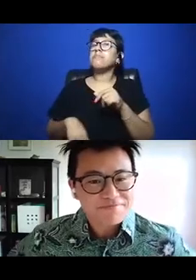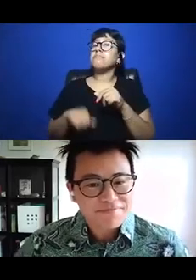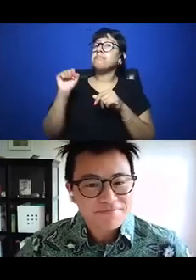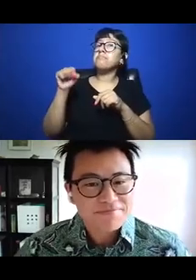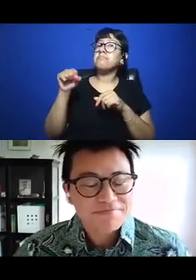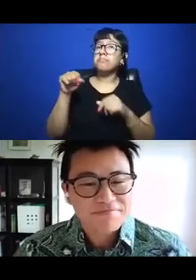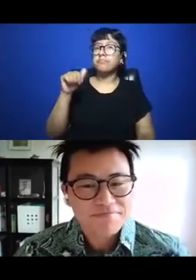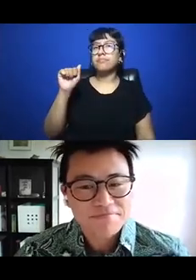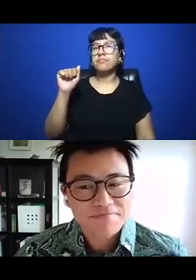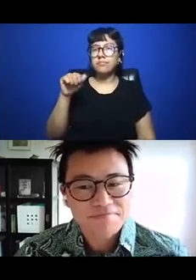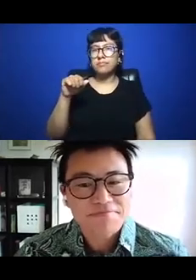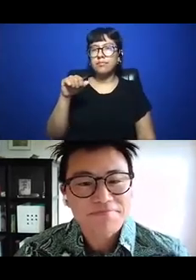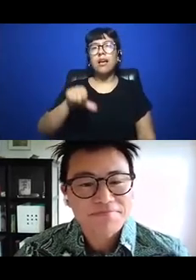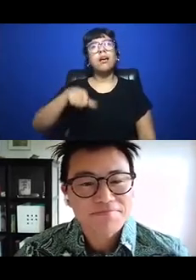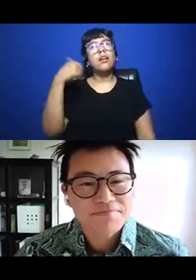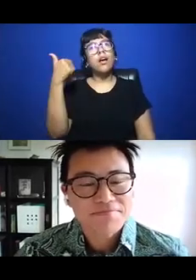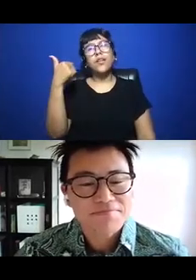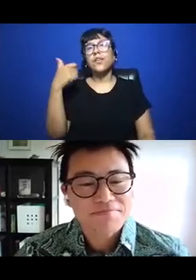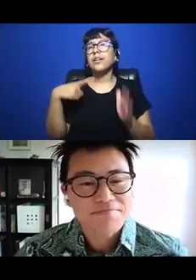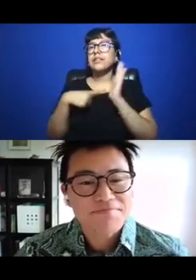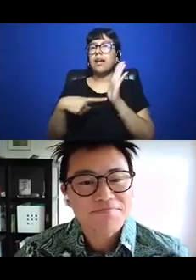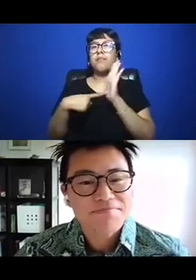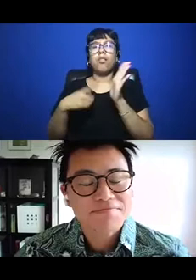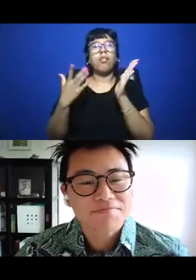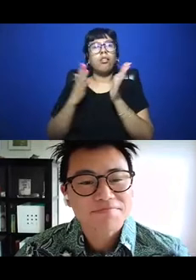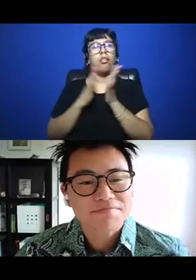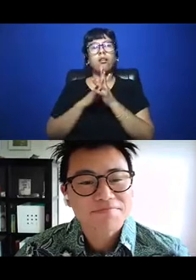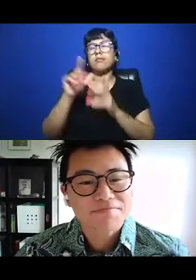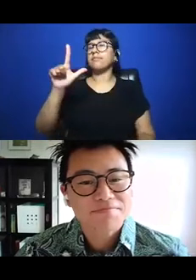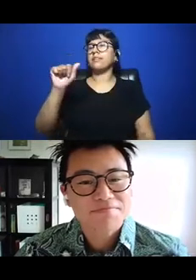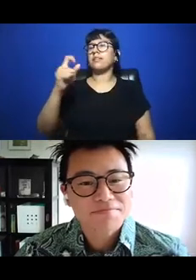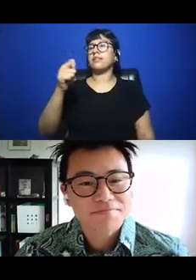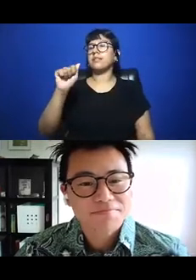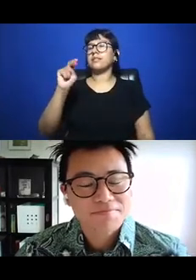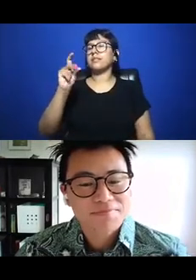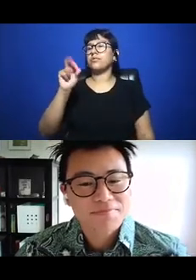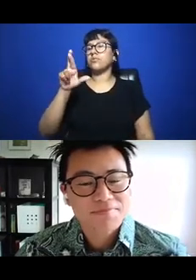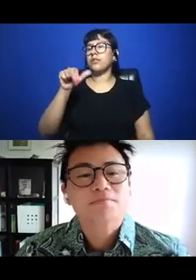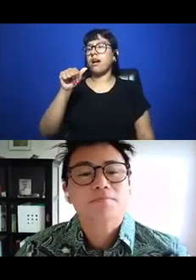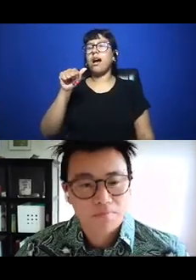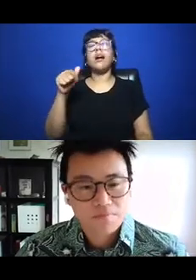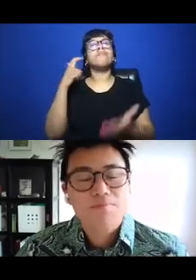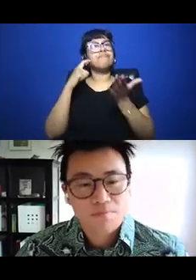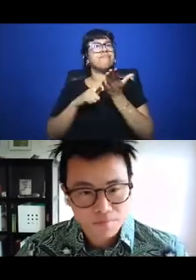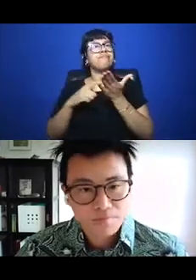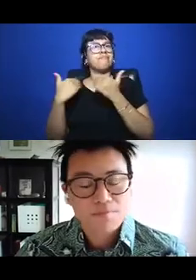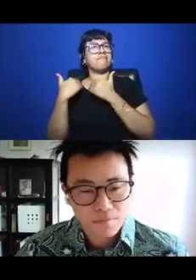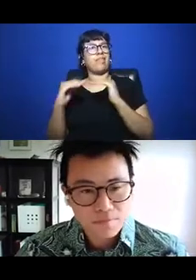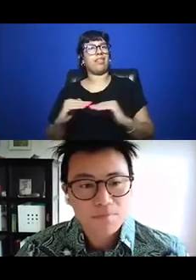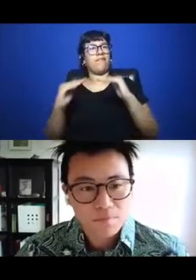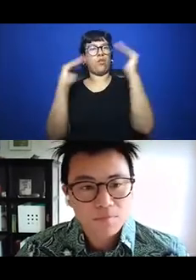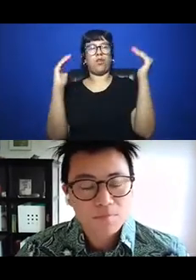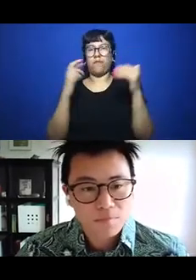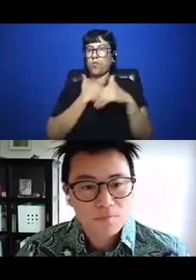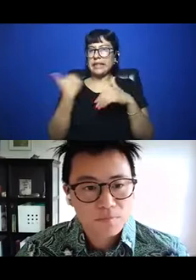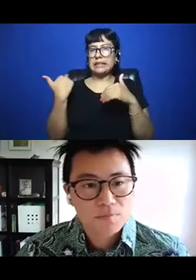another example would be not being able to assess the level of risk of the